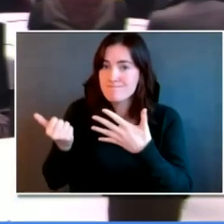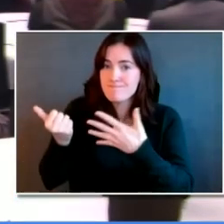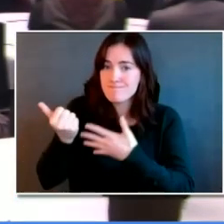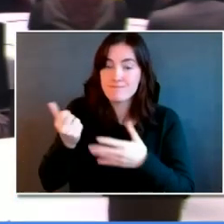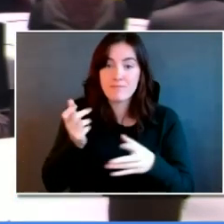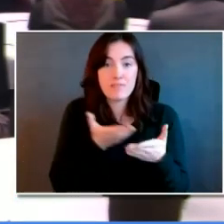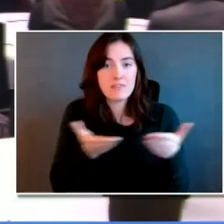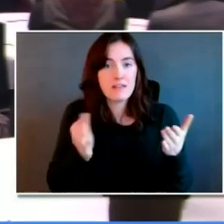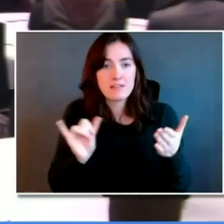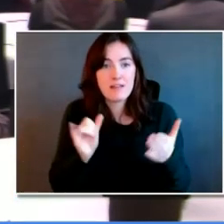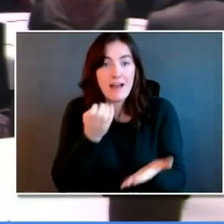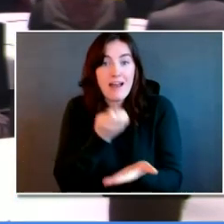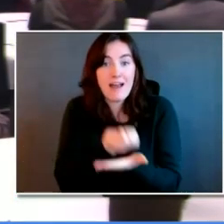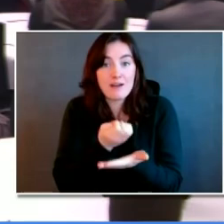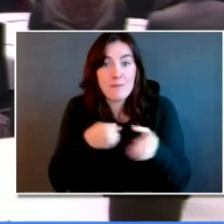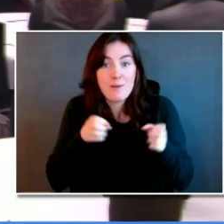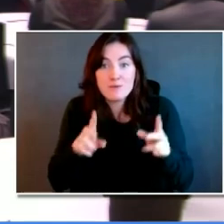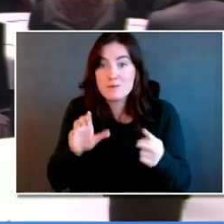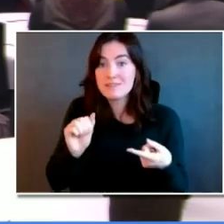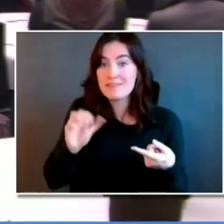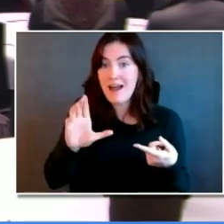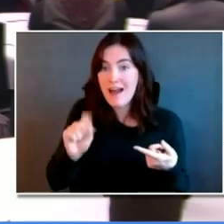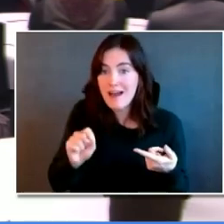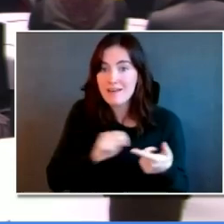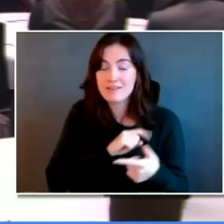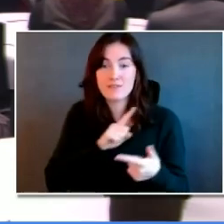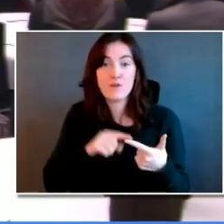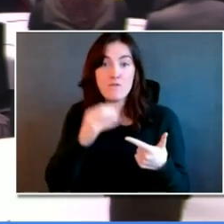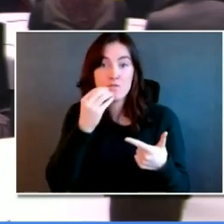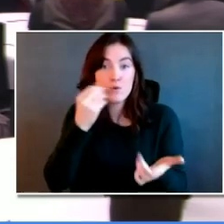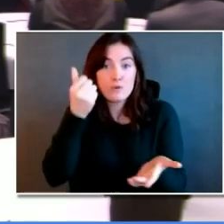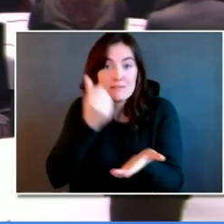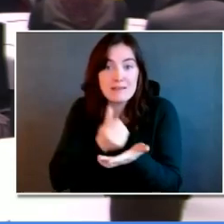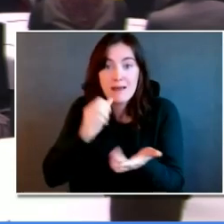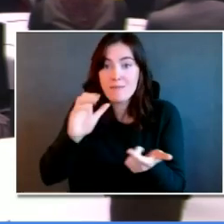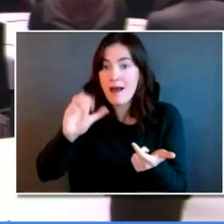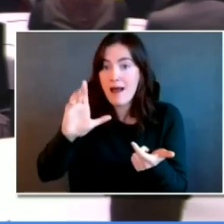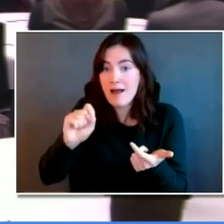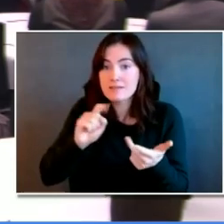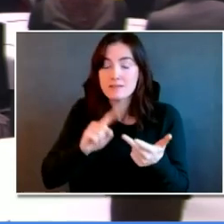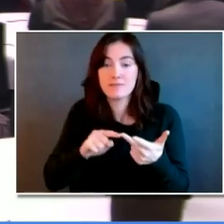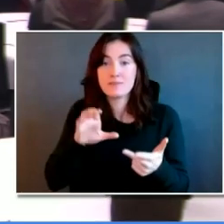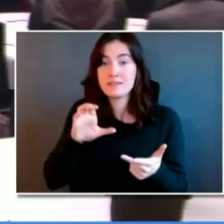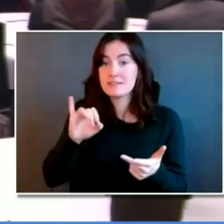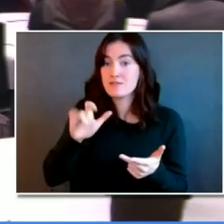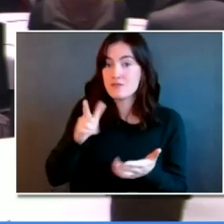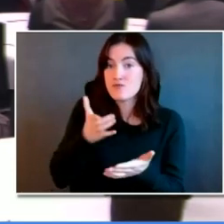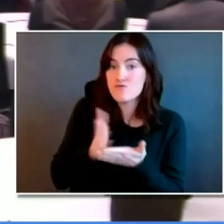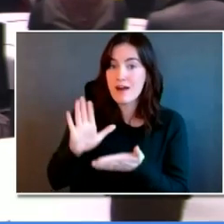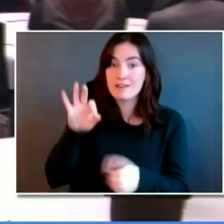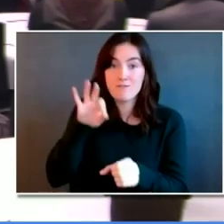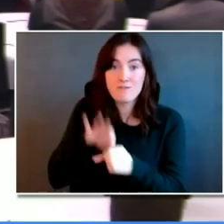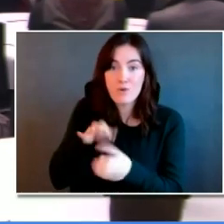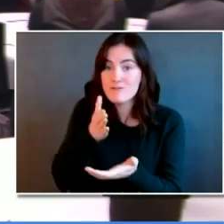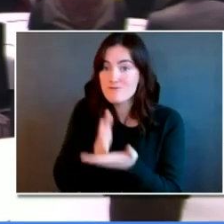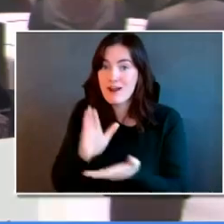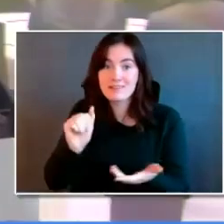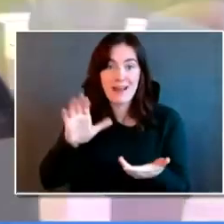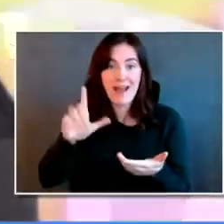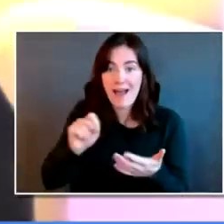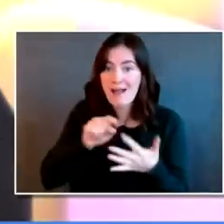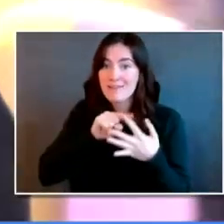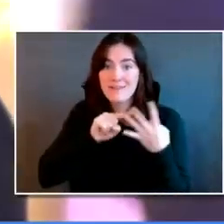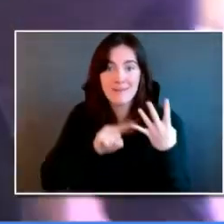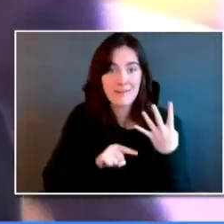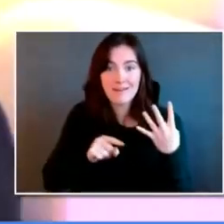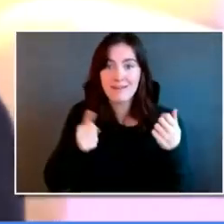Act, the Food Stamp Act, the Civil Rights and Voting Rights Act. But now it seemed that the